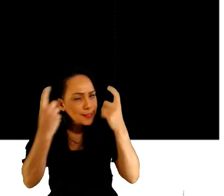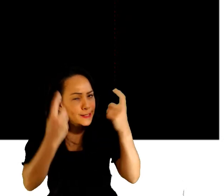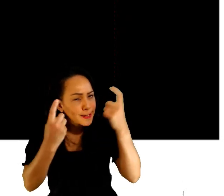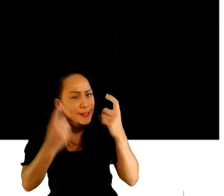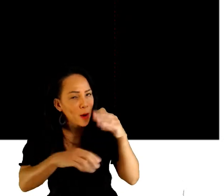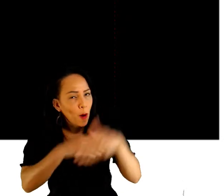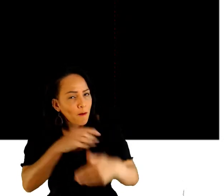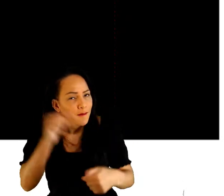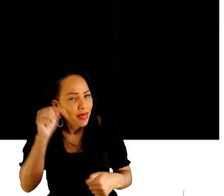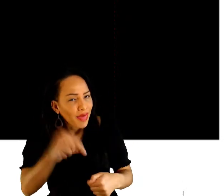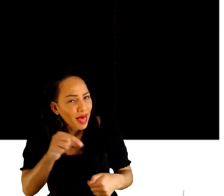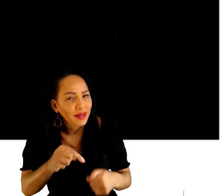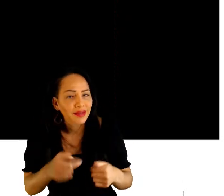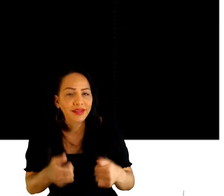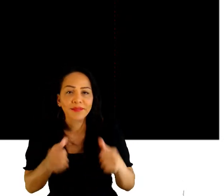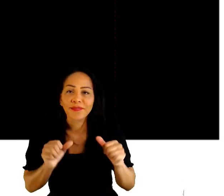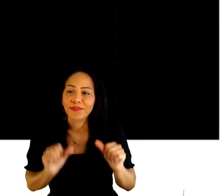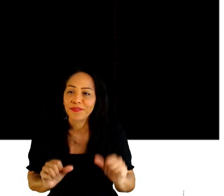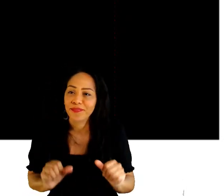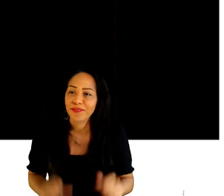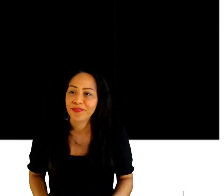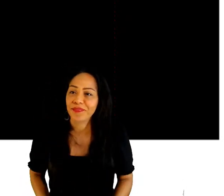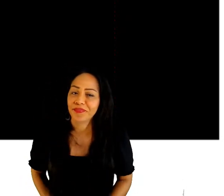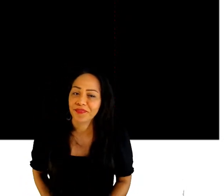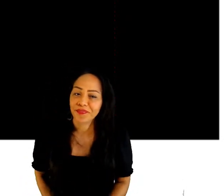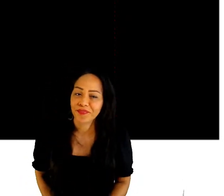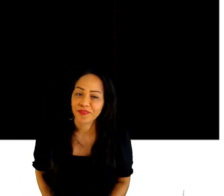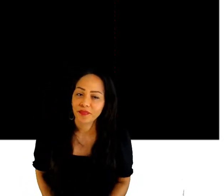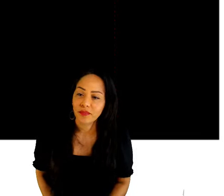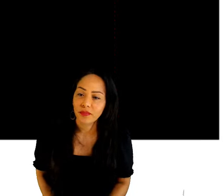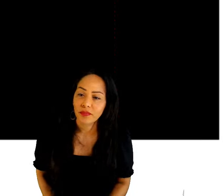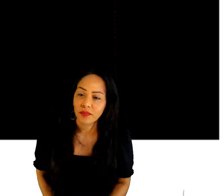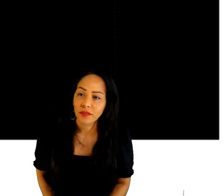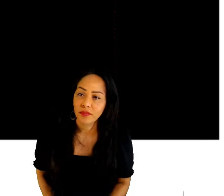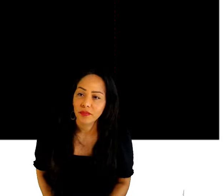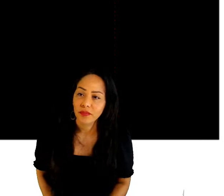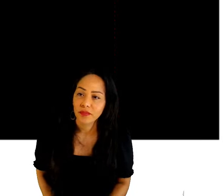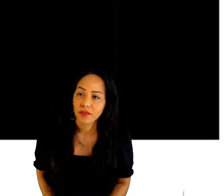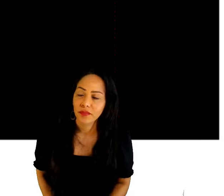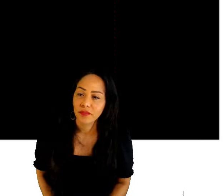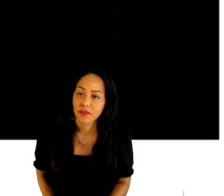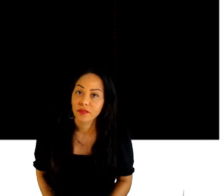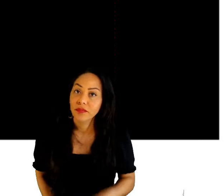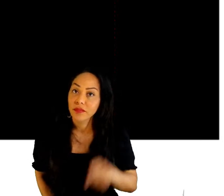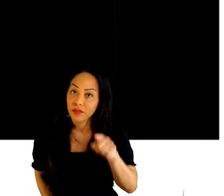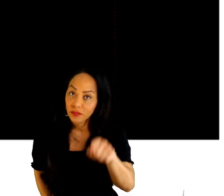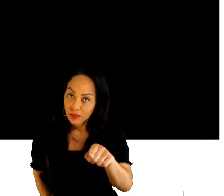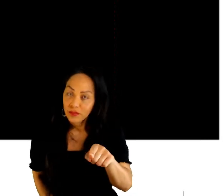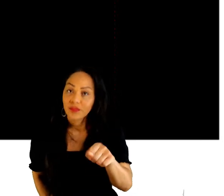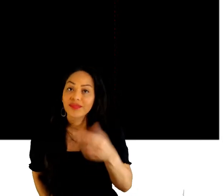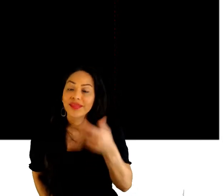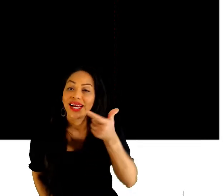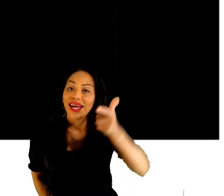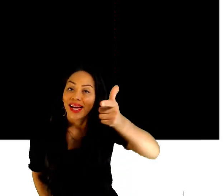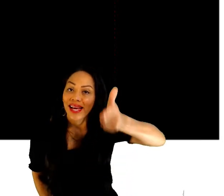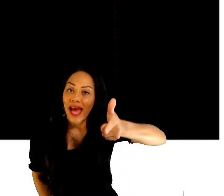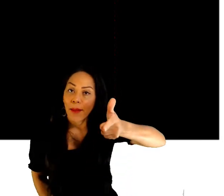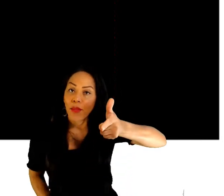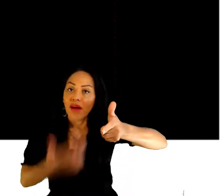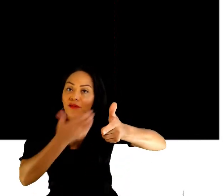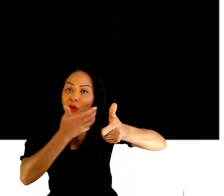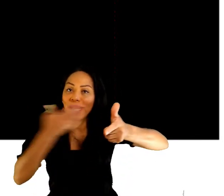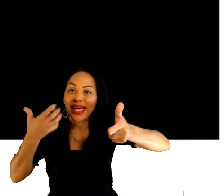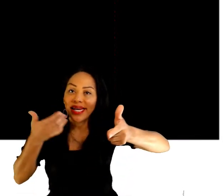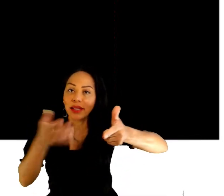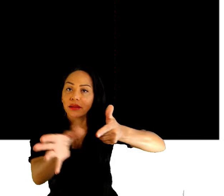Another example is the images, the video of the heat camera that now we've explained to you that